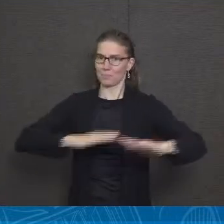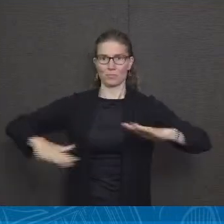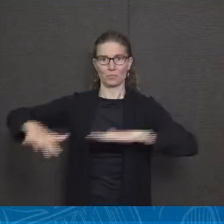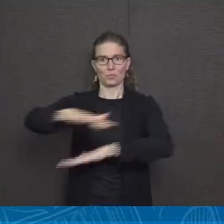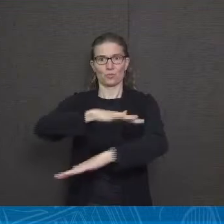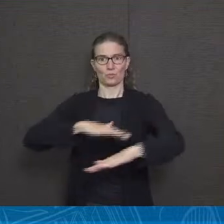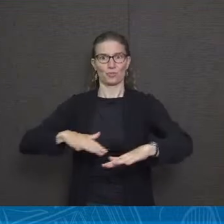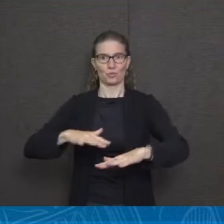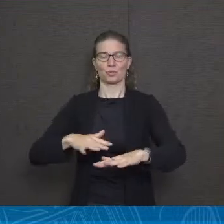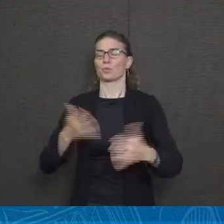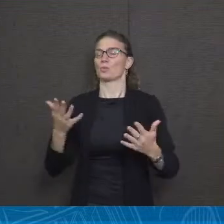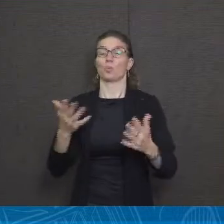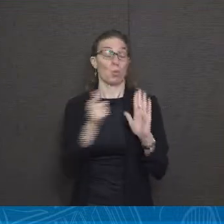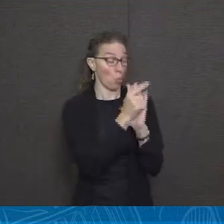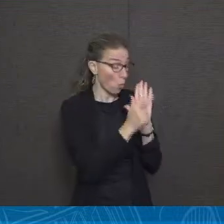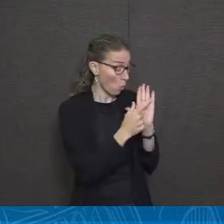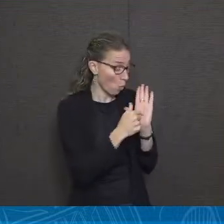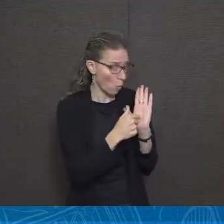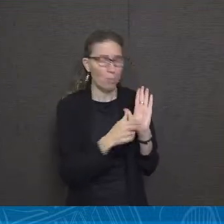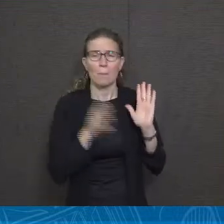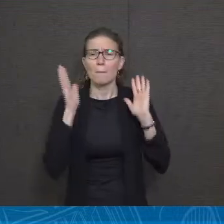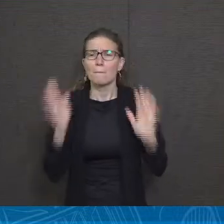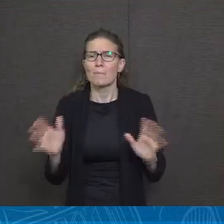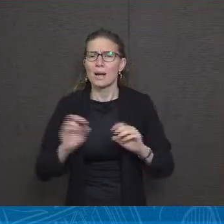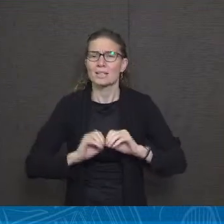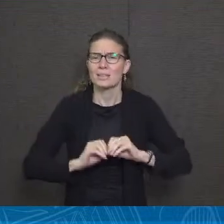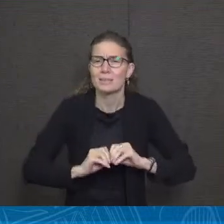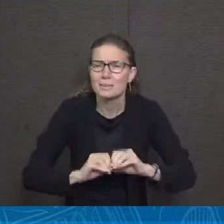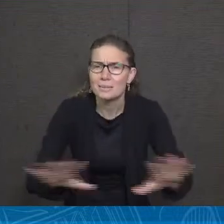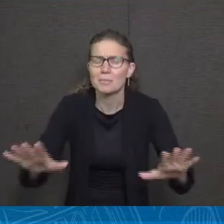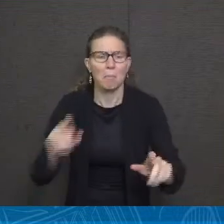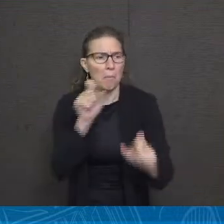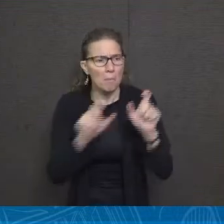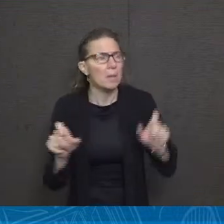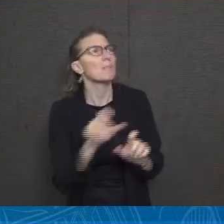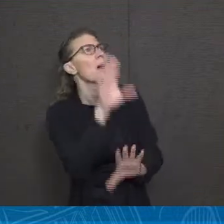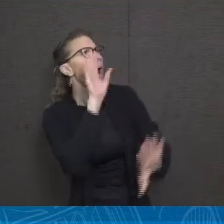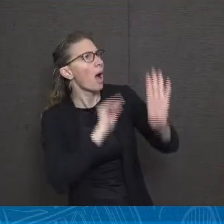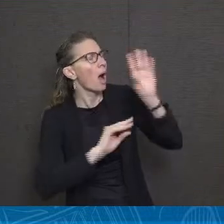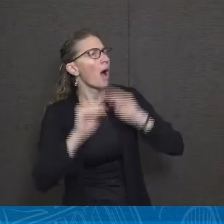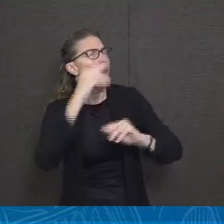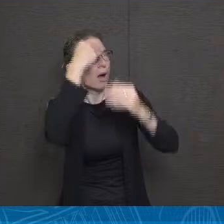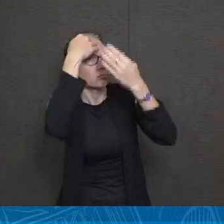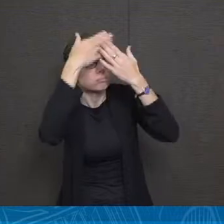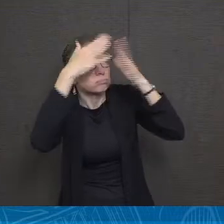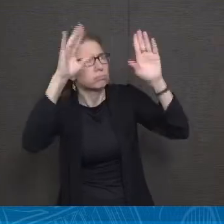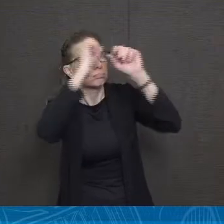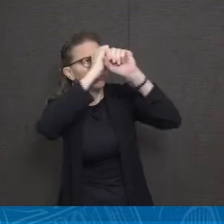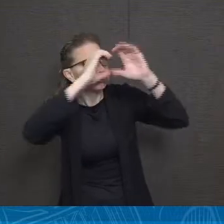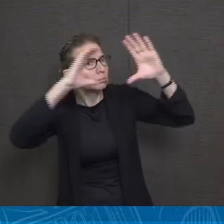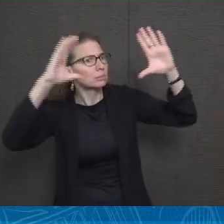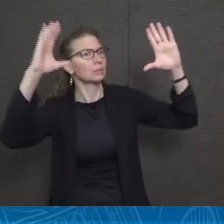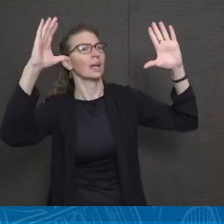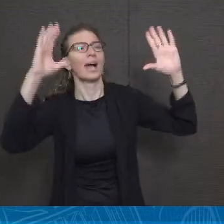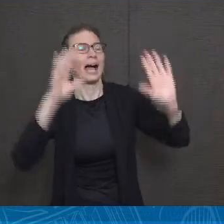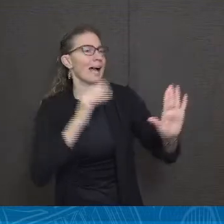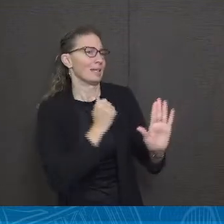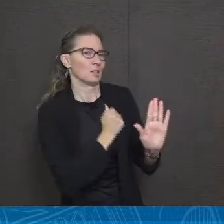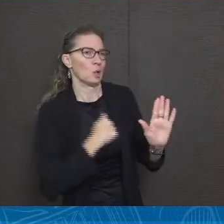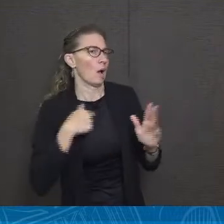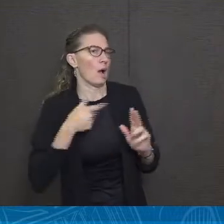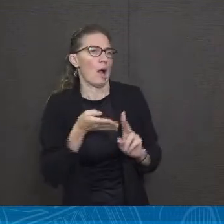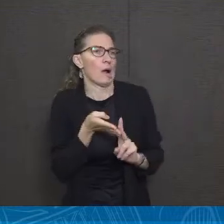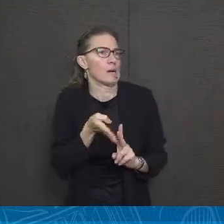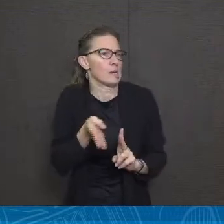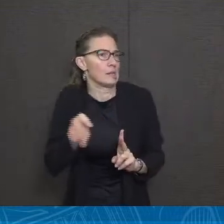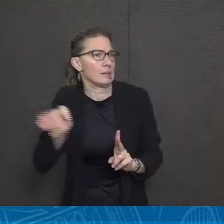to be dissemination. There just needs to be action to put those things into place. I've totally gone rogue. I'm going